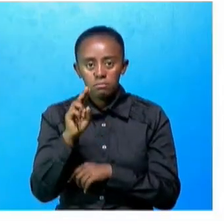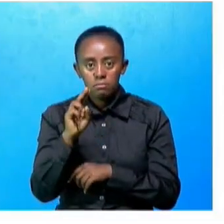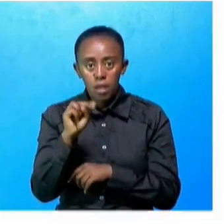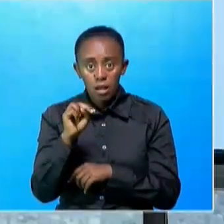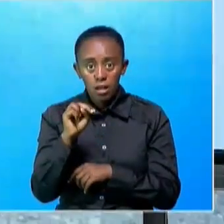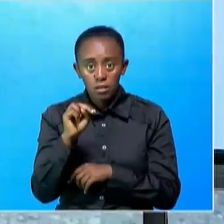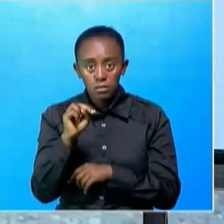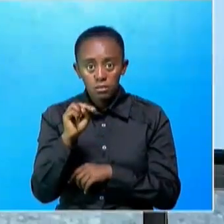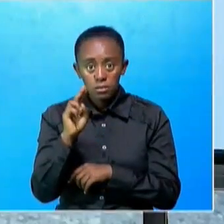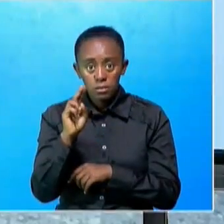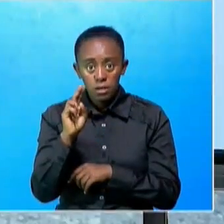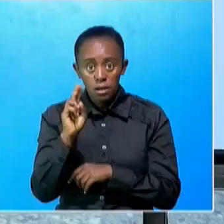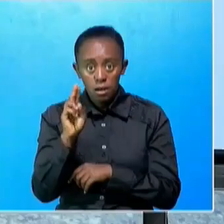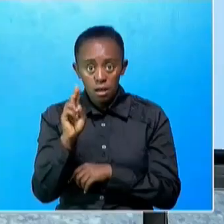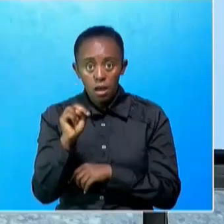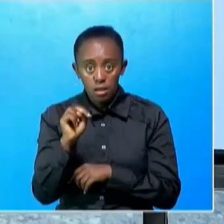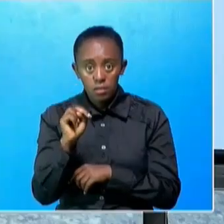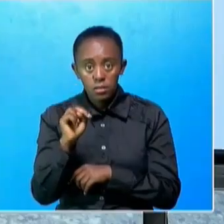Good.